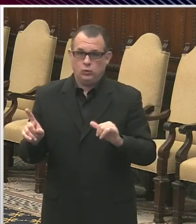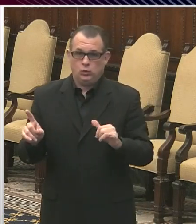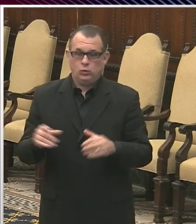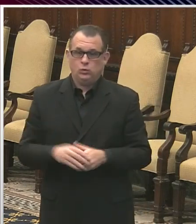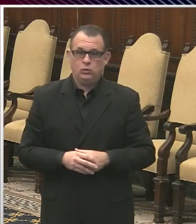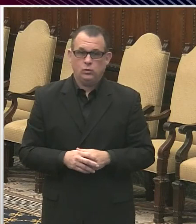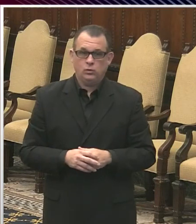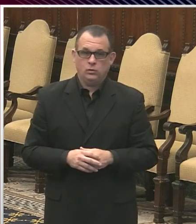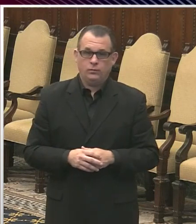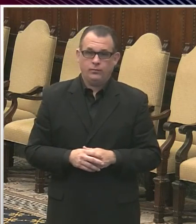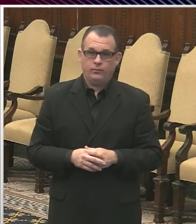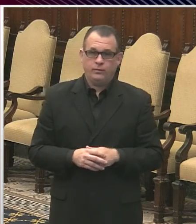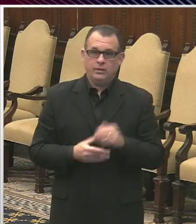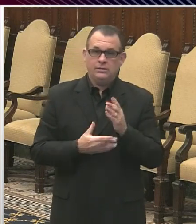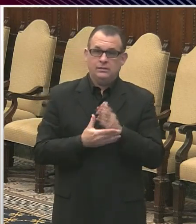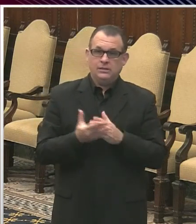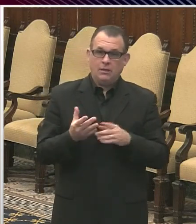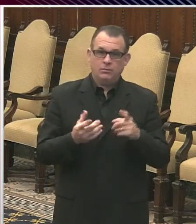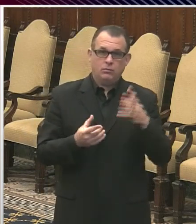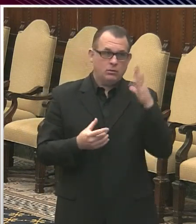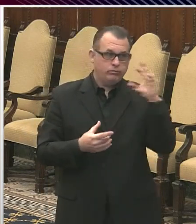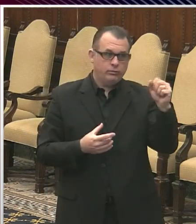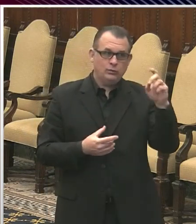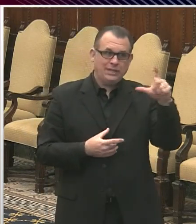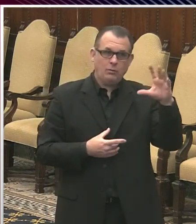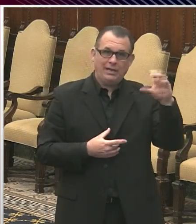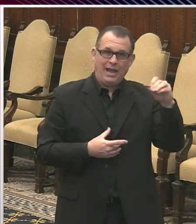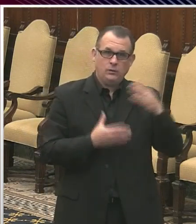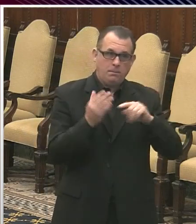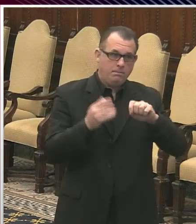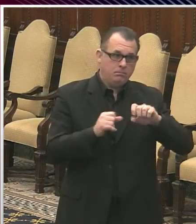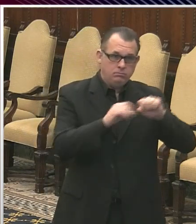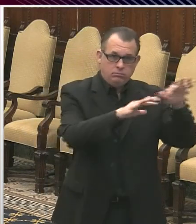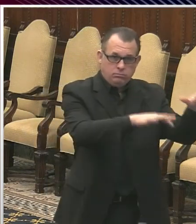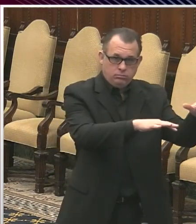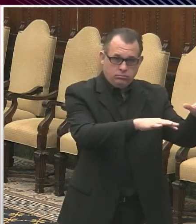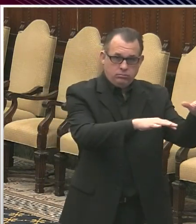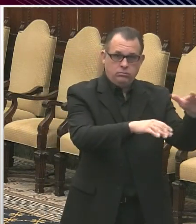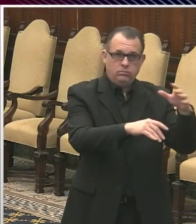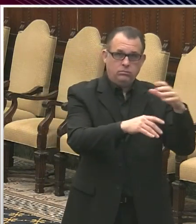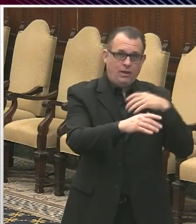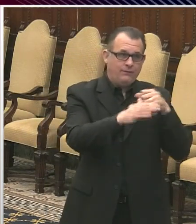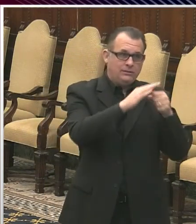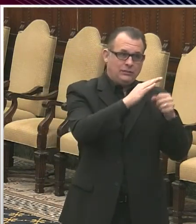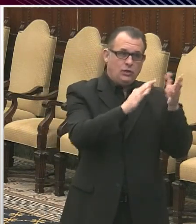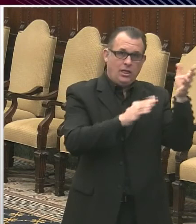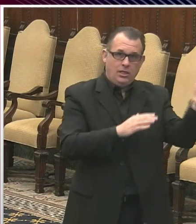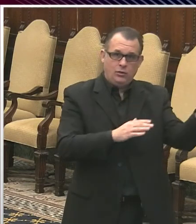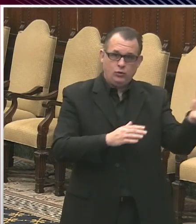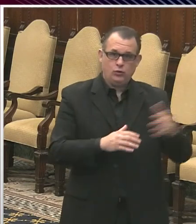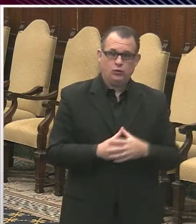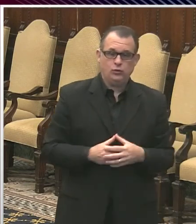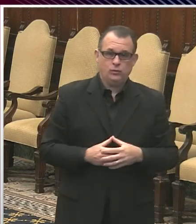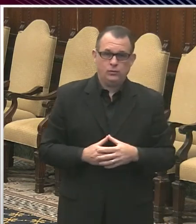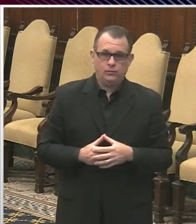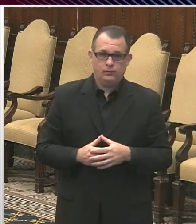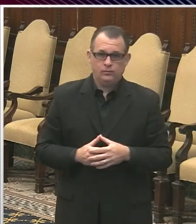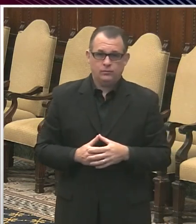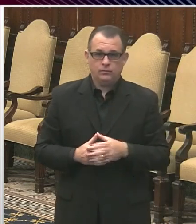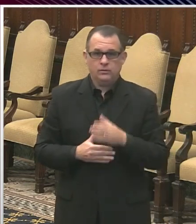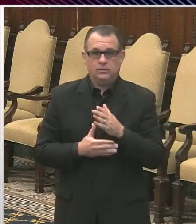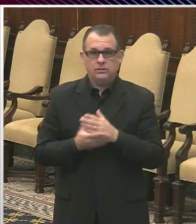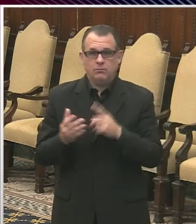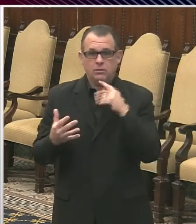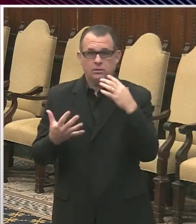to go to Delaware County. They're also offering services. Some may choose to accept services from Philadelphia, and